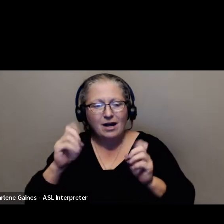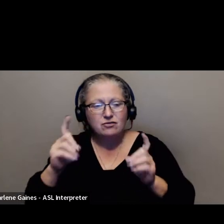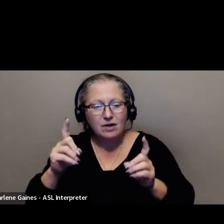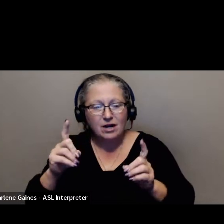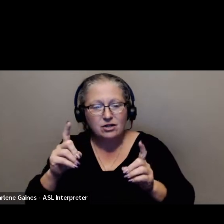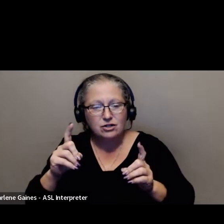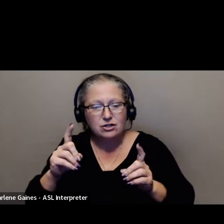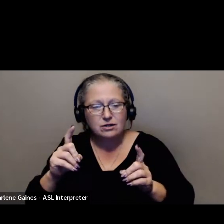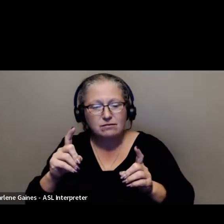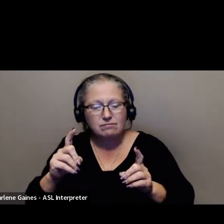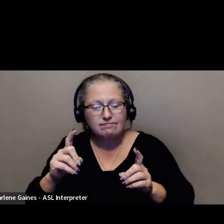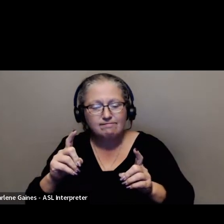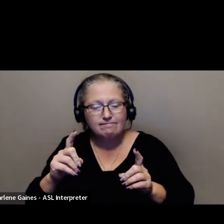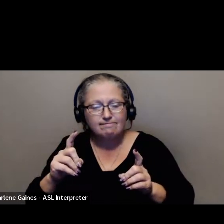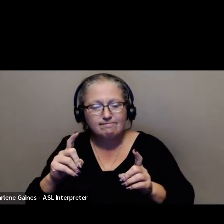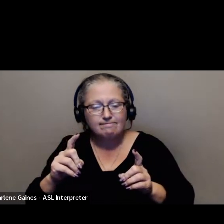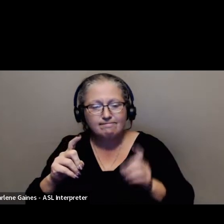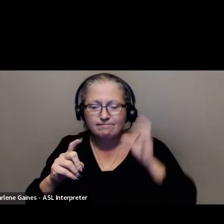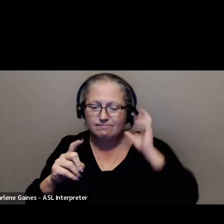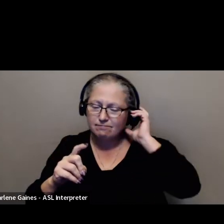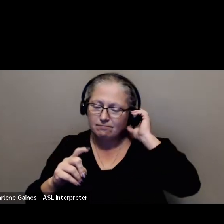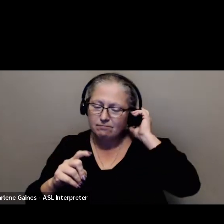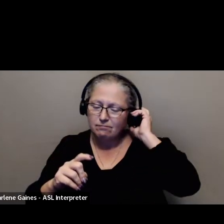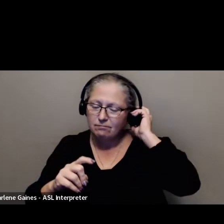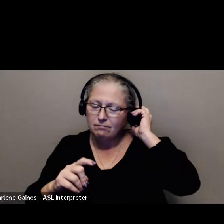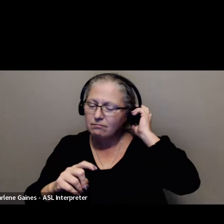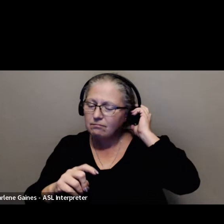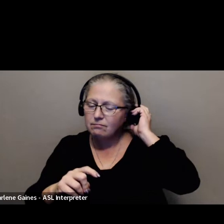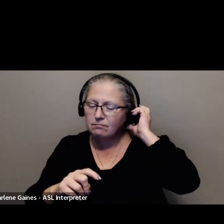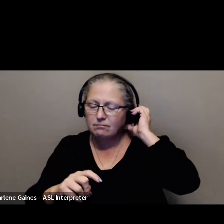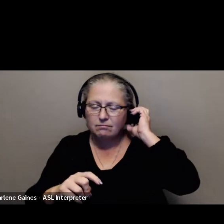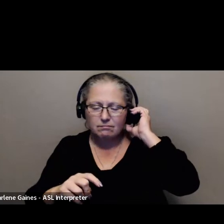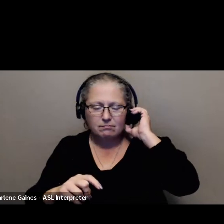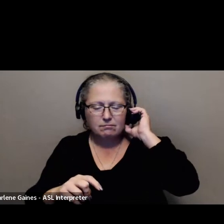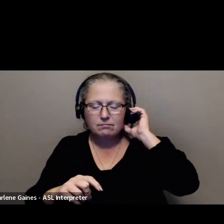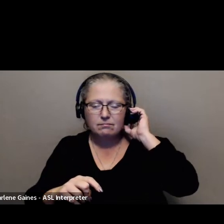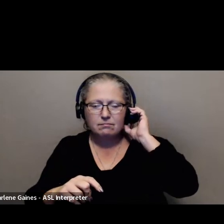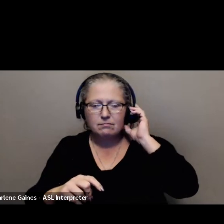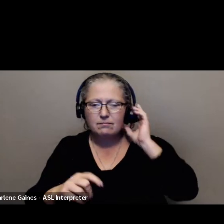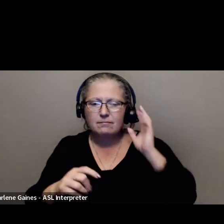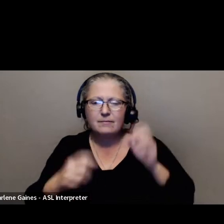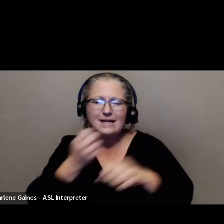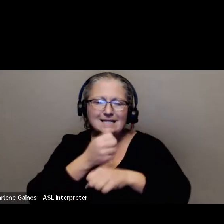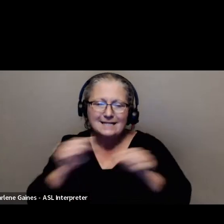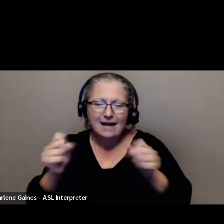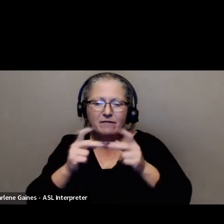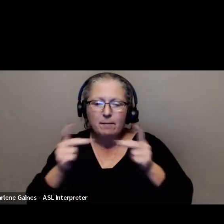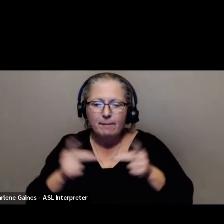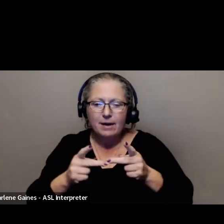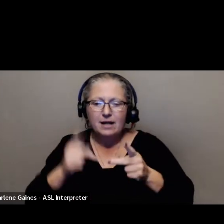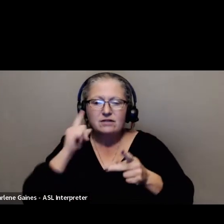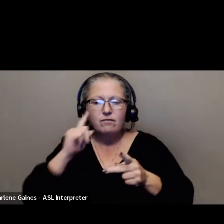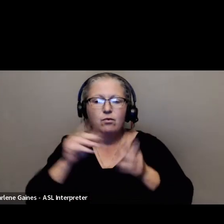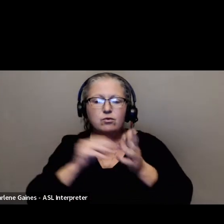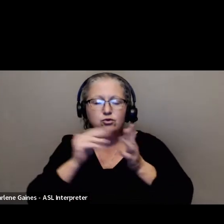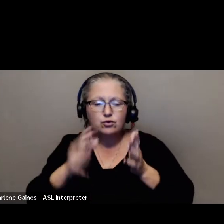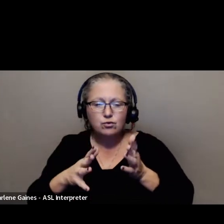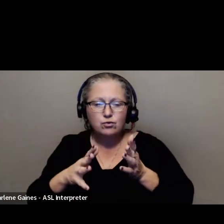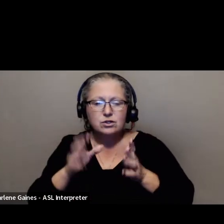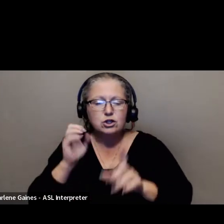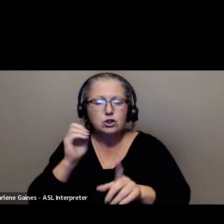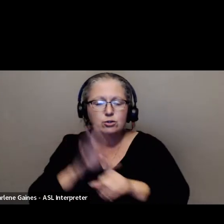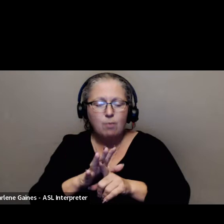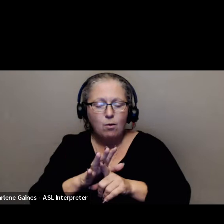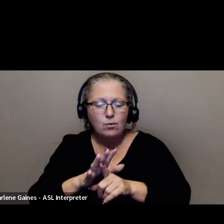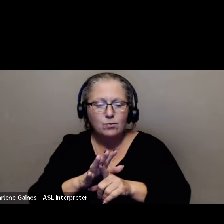education to be a safe place where students are